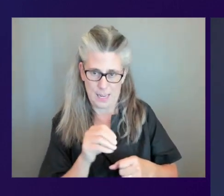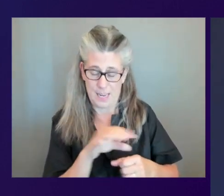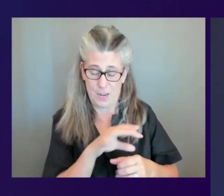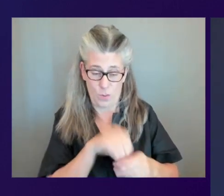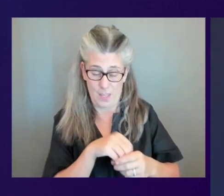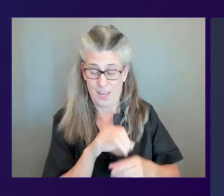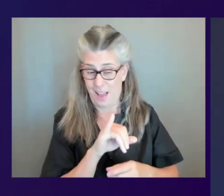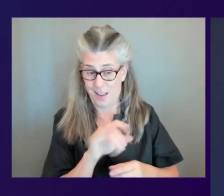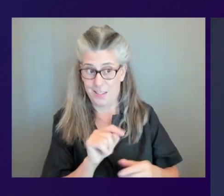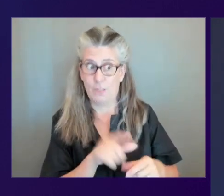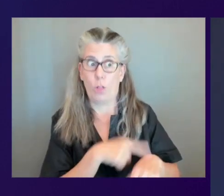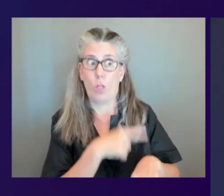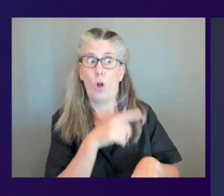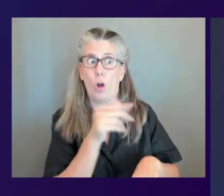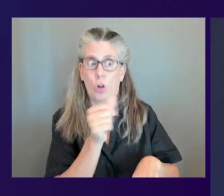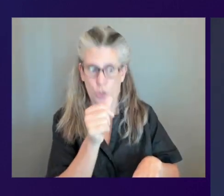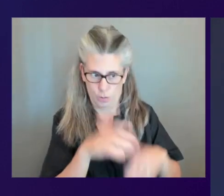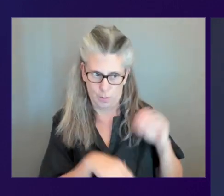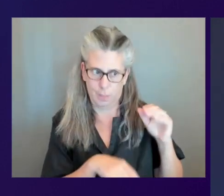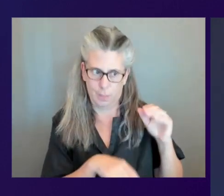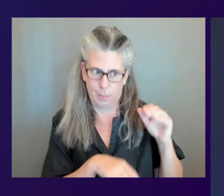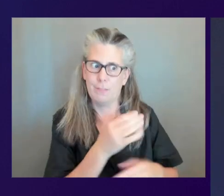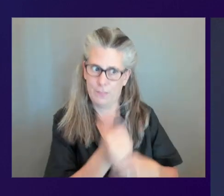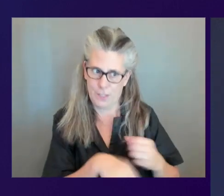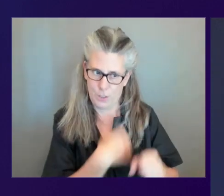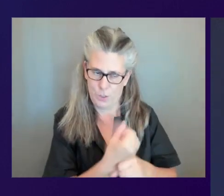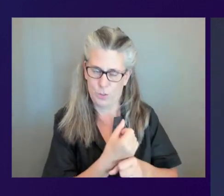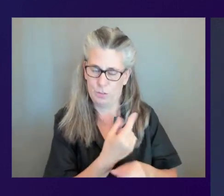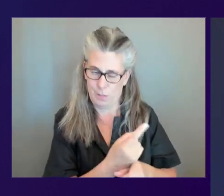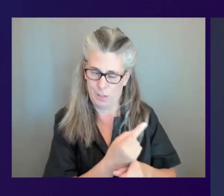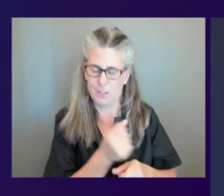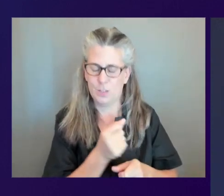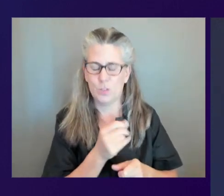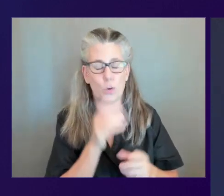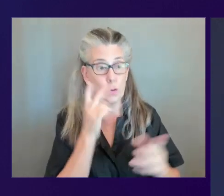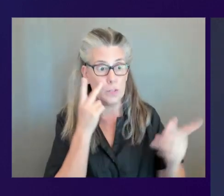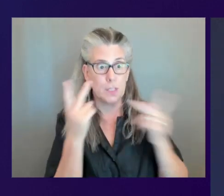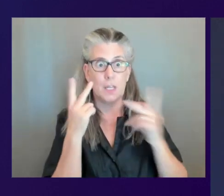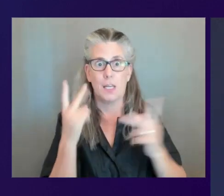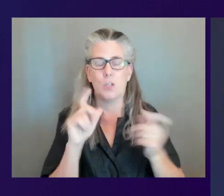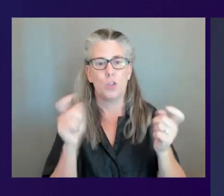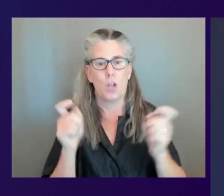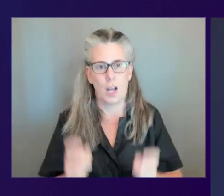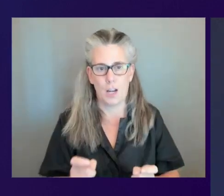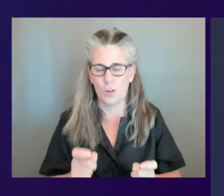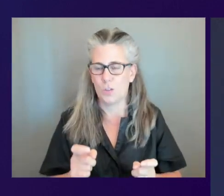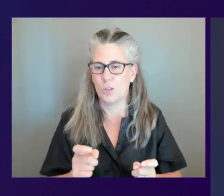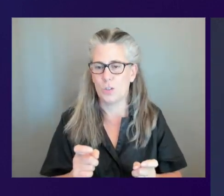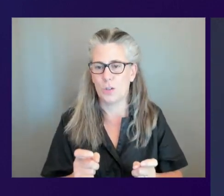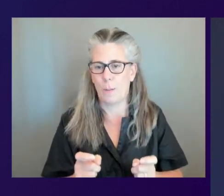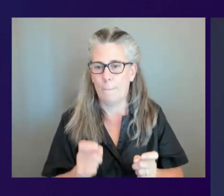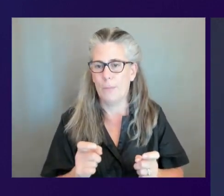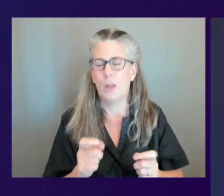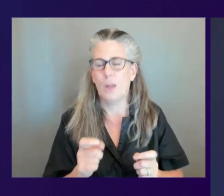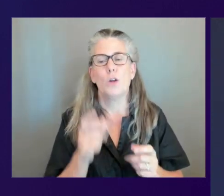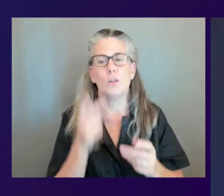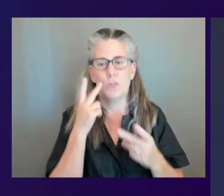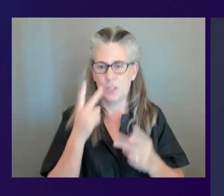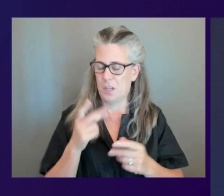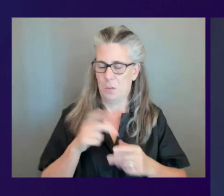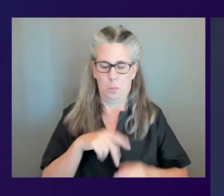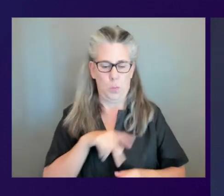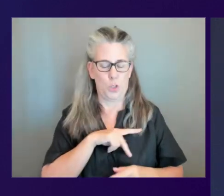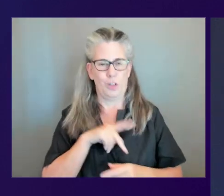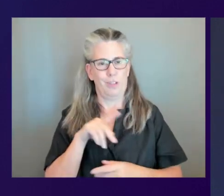how the workplace has changed. Yeah. And you've gone from everyone having their own personal laptop to maybe a